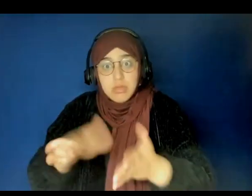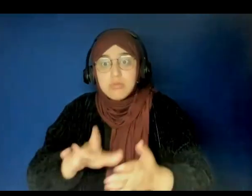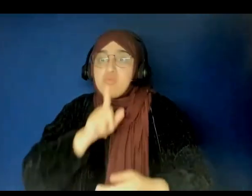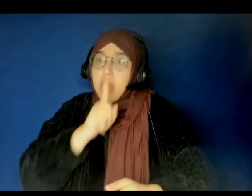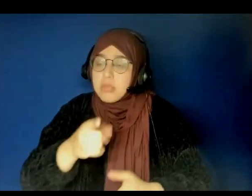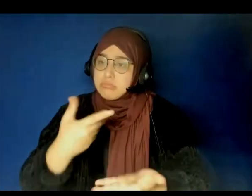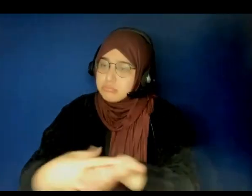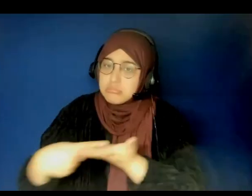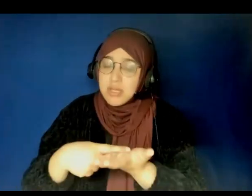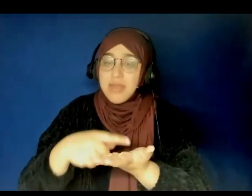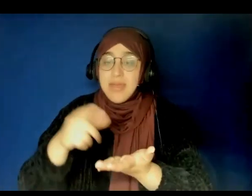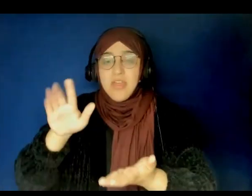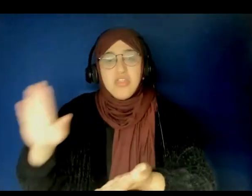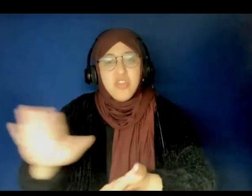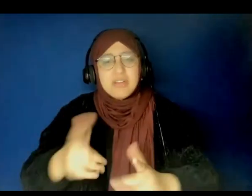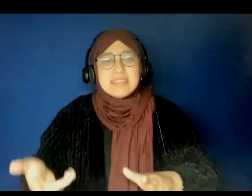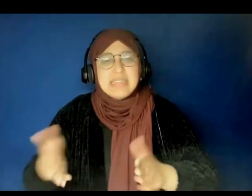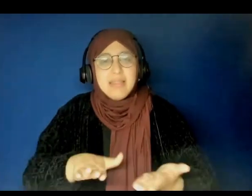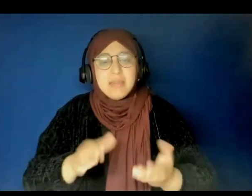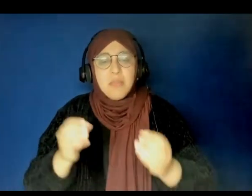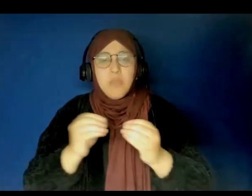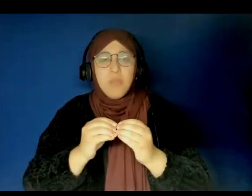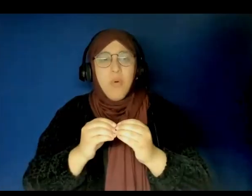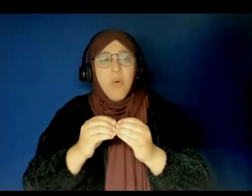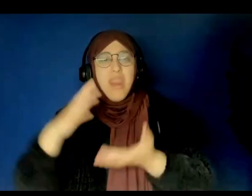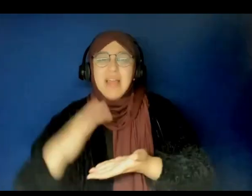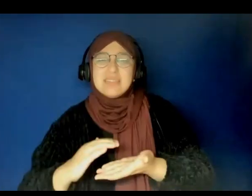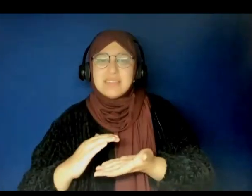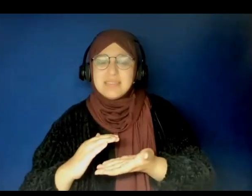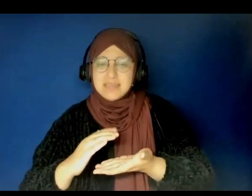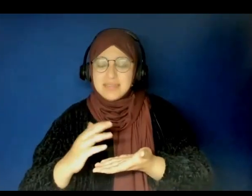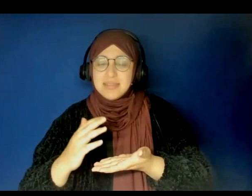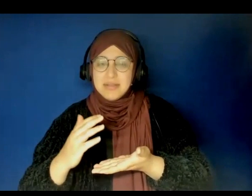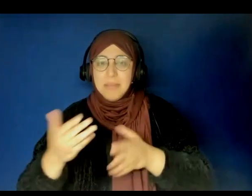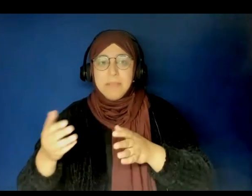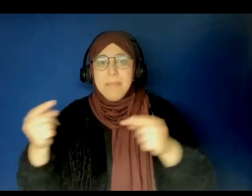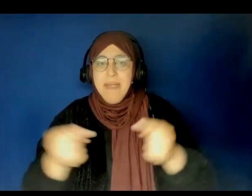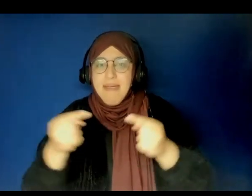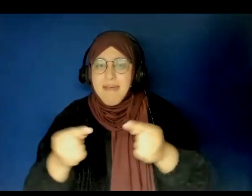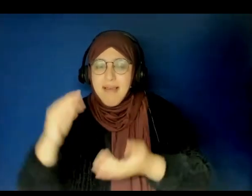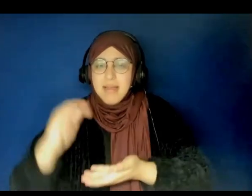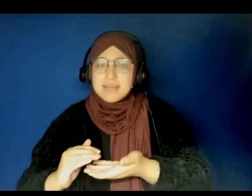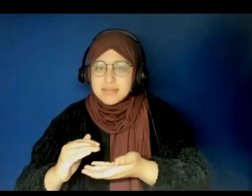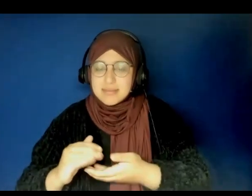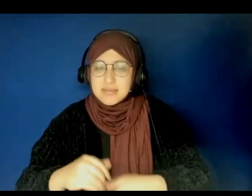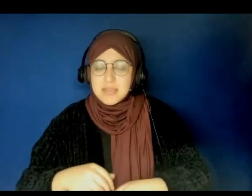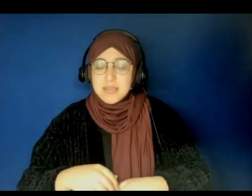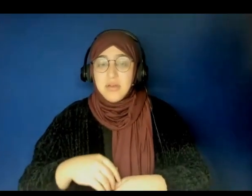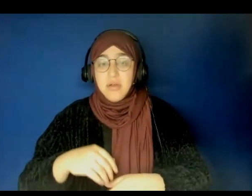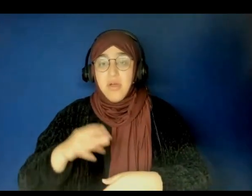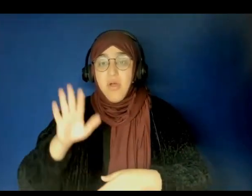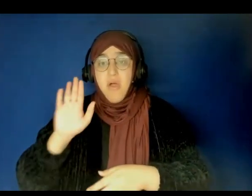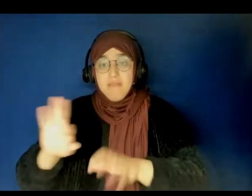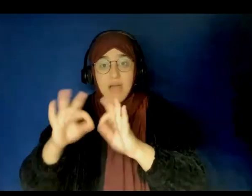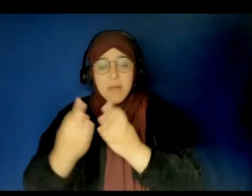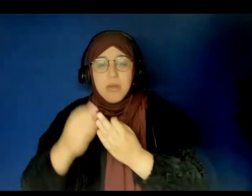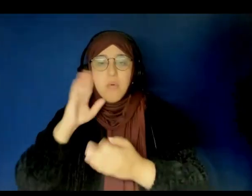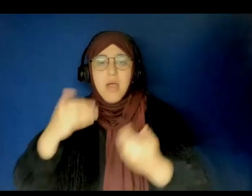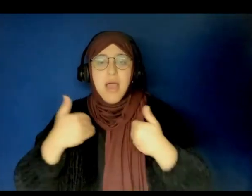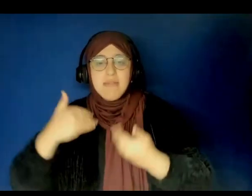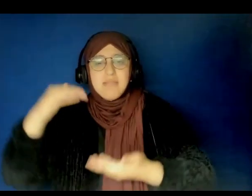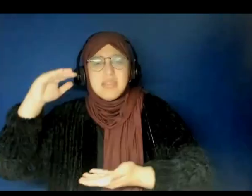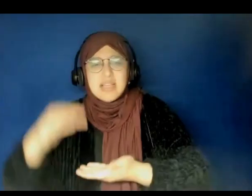deaths. Their families have less severe grieving after they are gone. And in